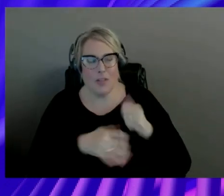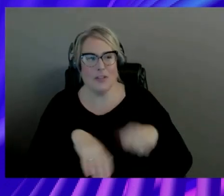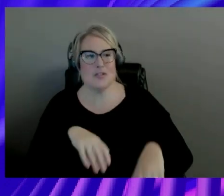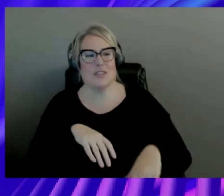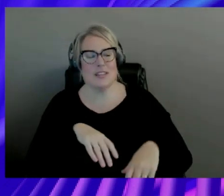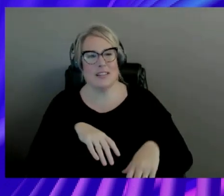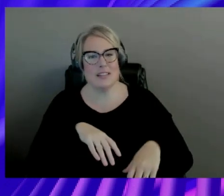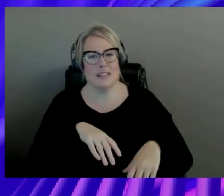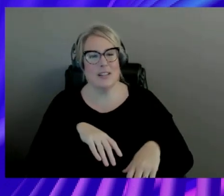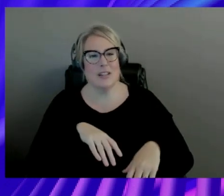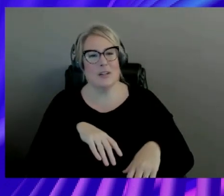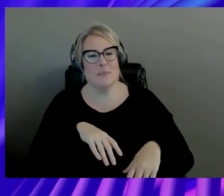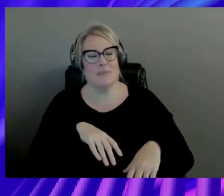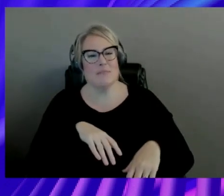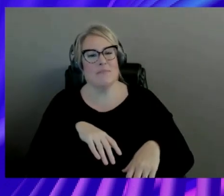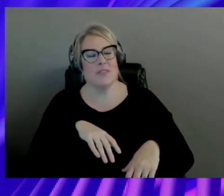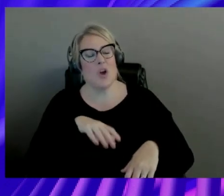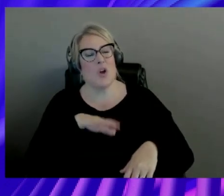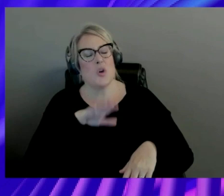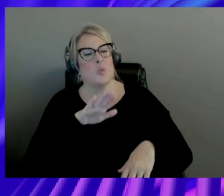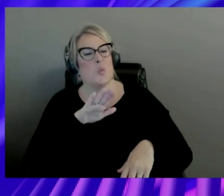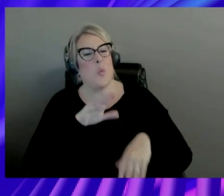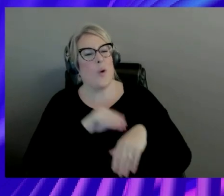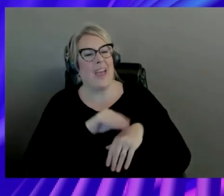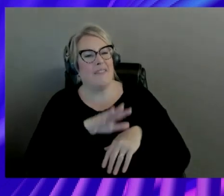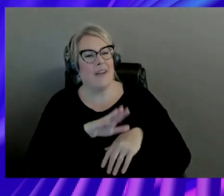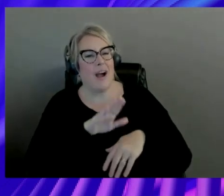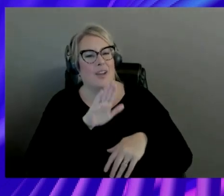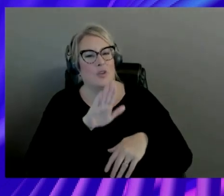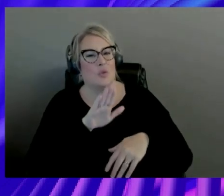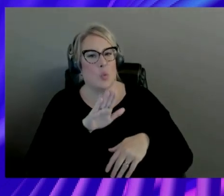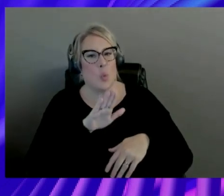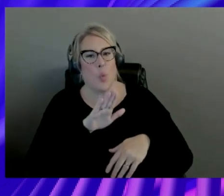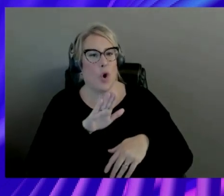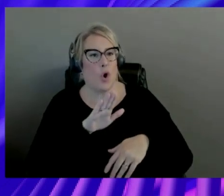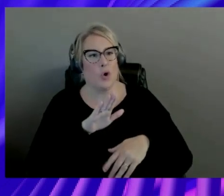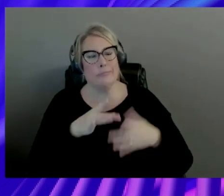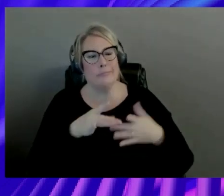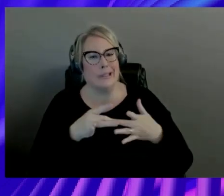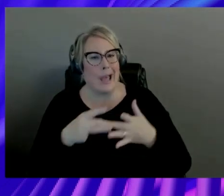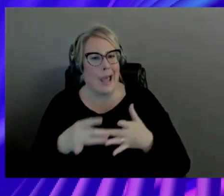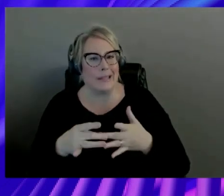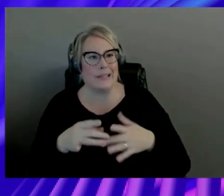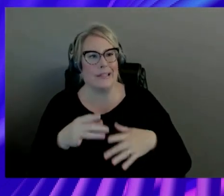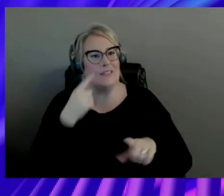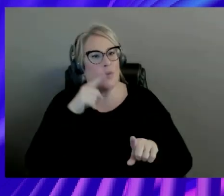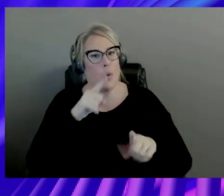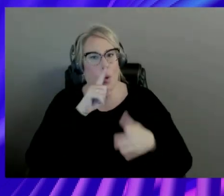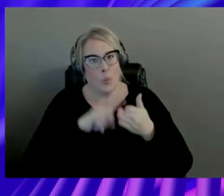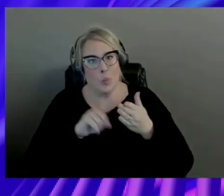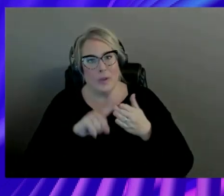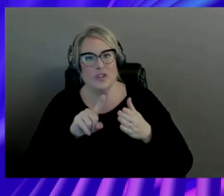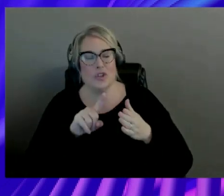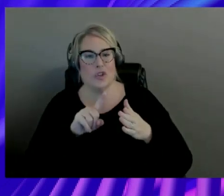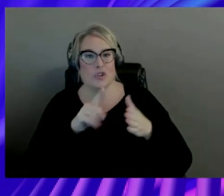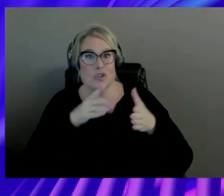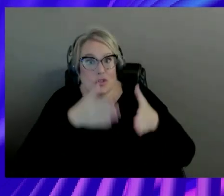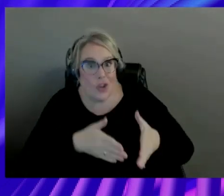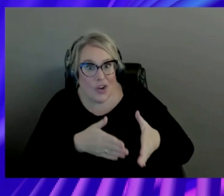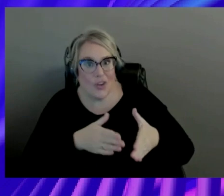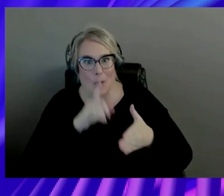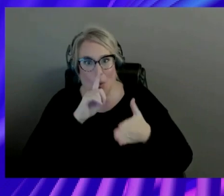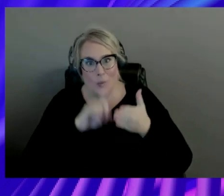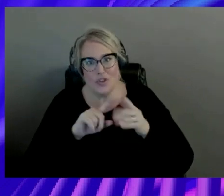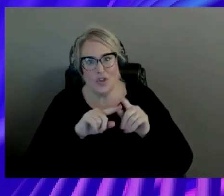What advice or what sort of guidance would you provide a researcher or a research team that wants to interface with you?